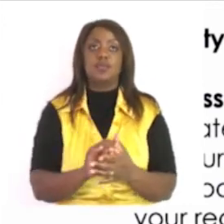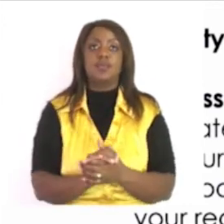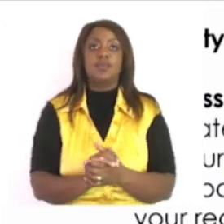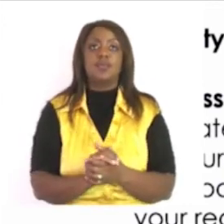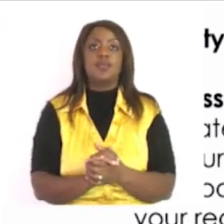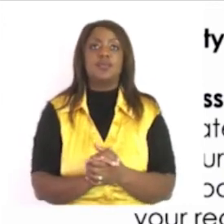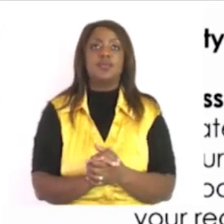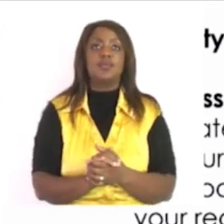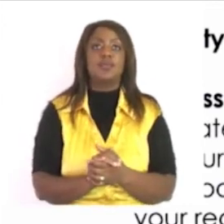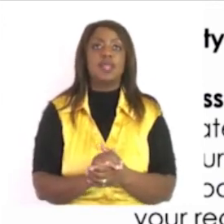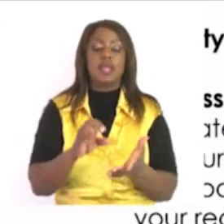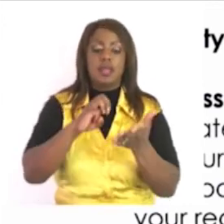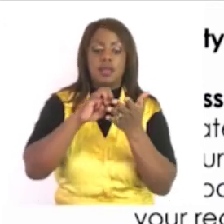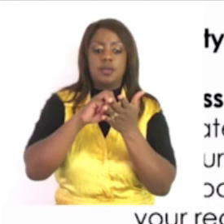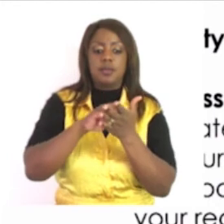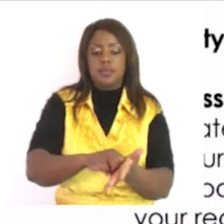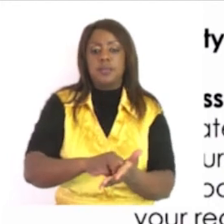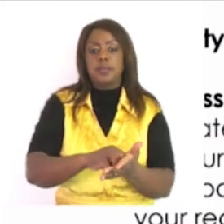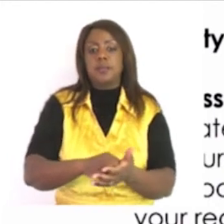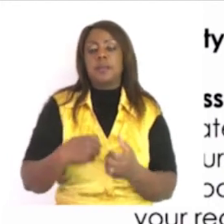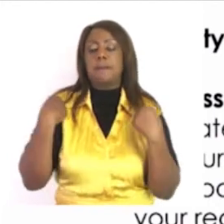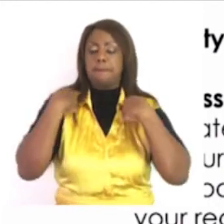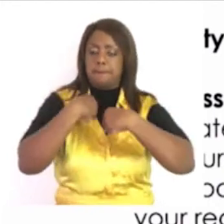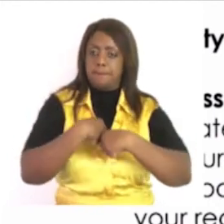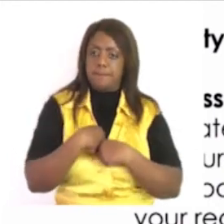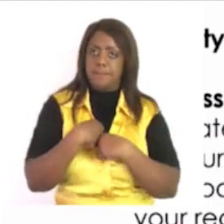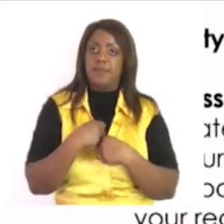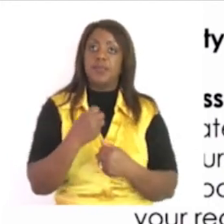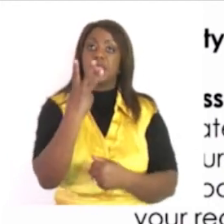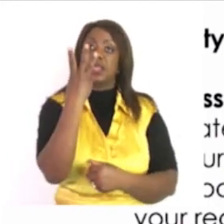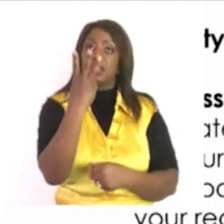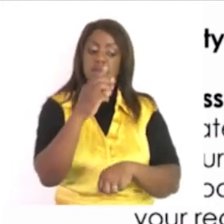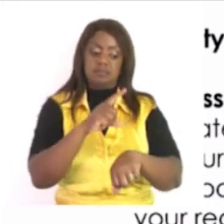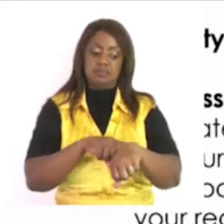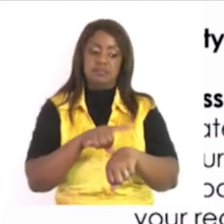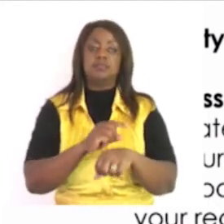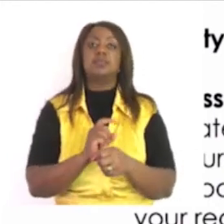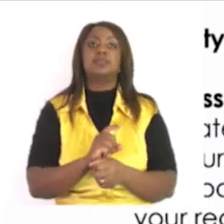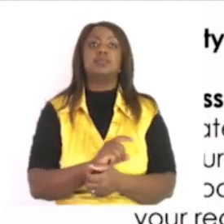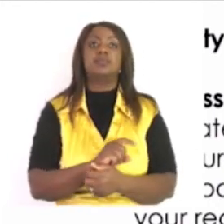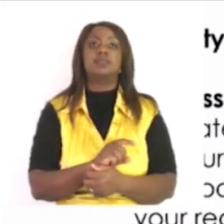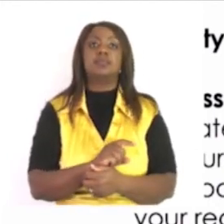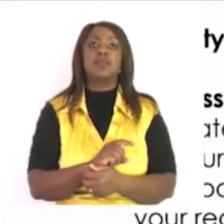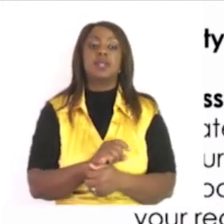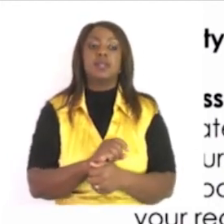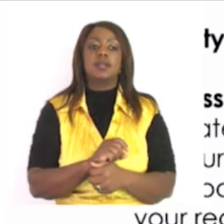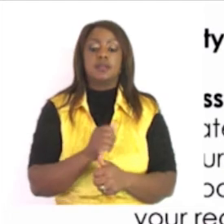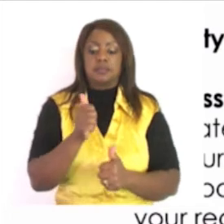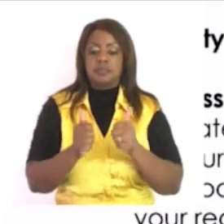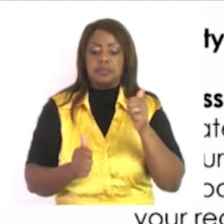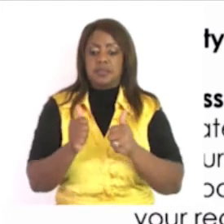is to measure the mass of school bag 3 times. Estimate